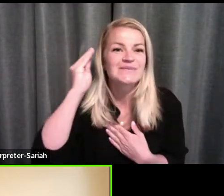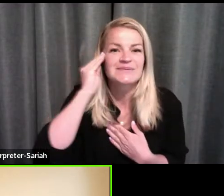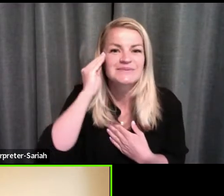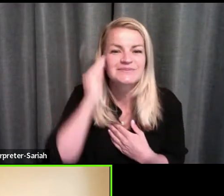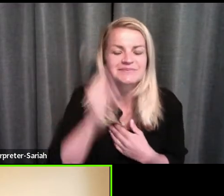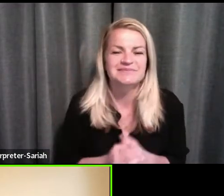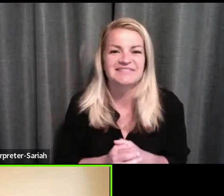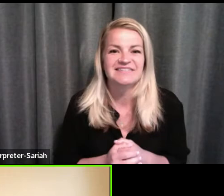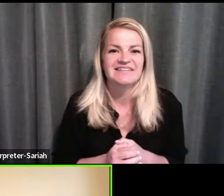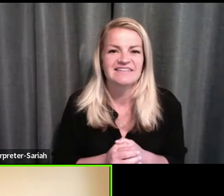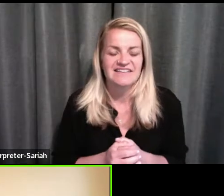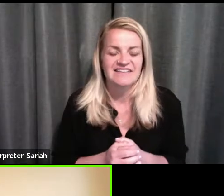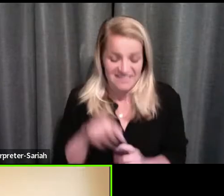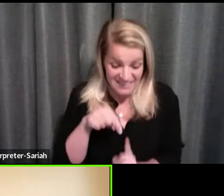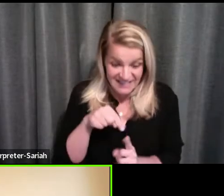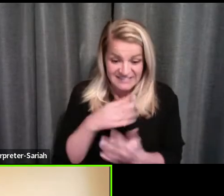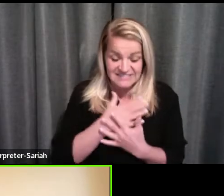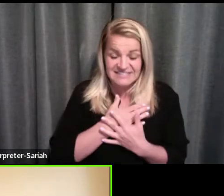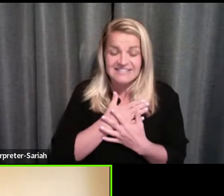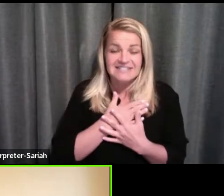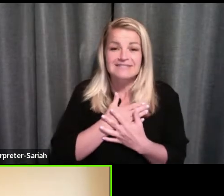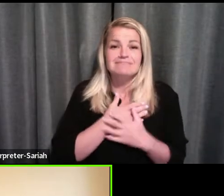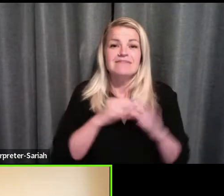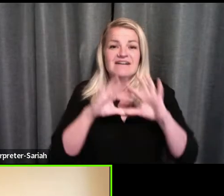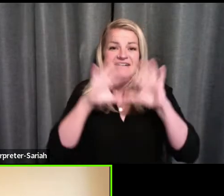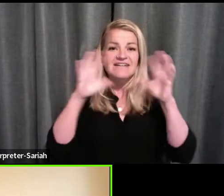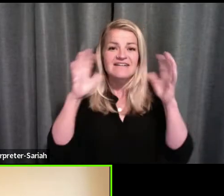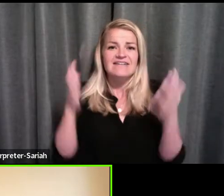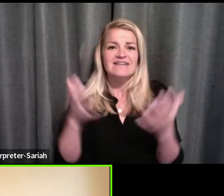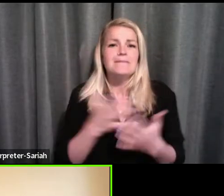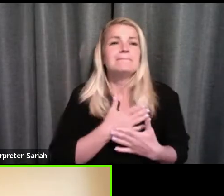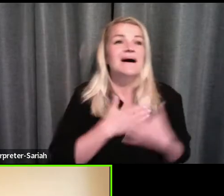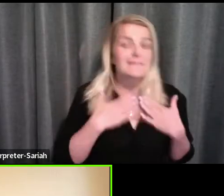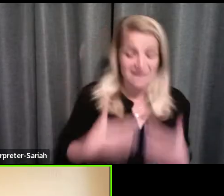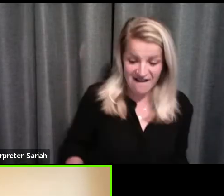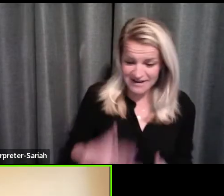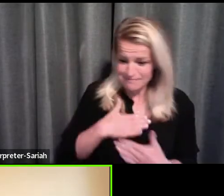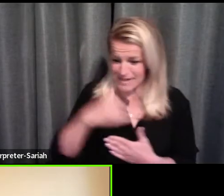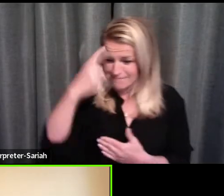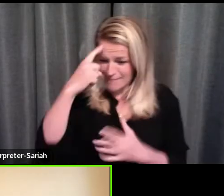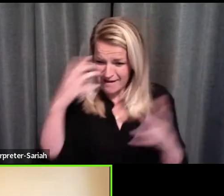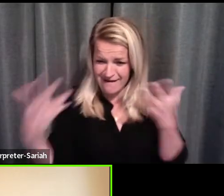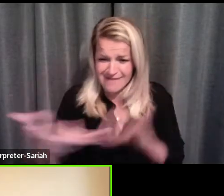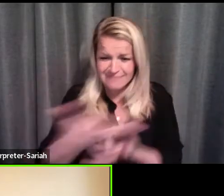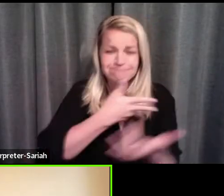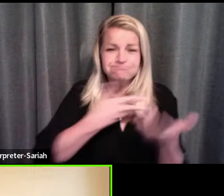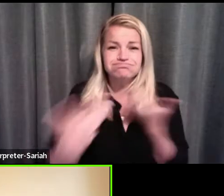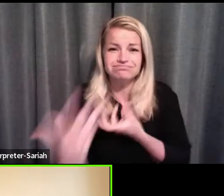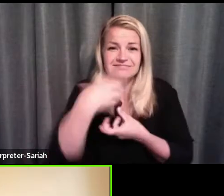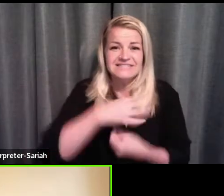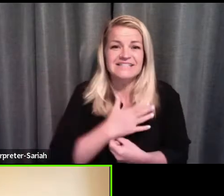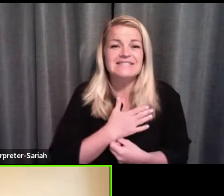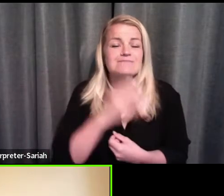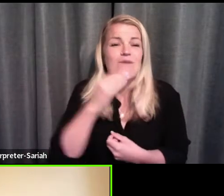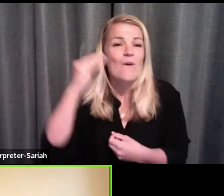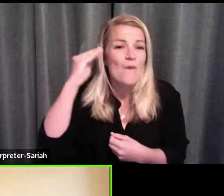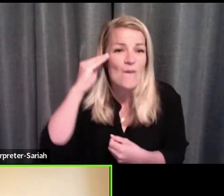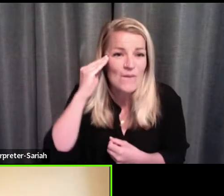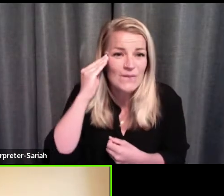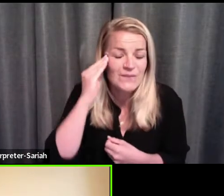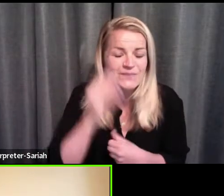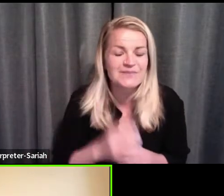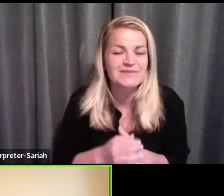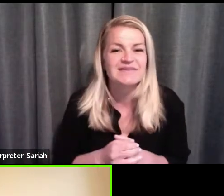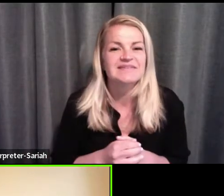home. This is Nyumbani, Nyumbani, Nyumbani. Ukuni home.